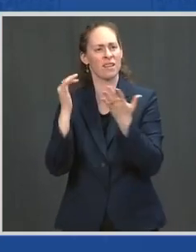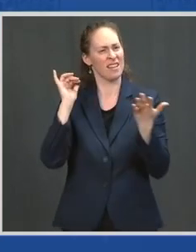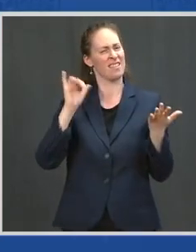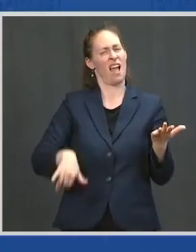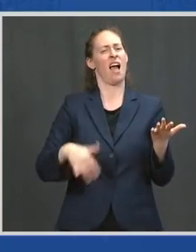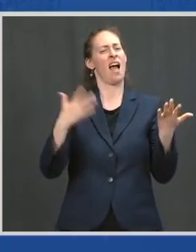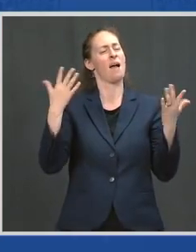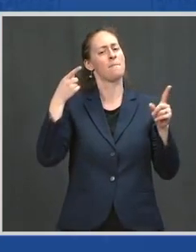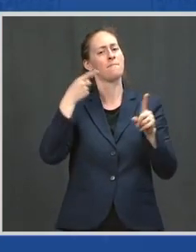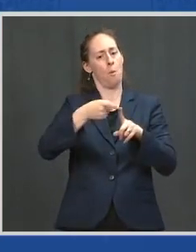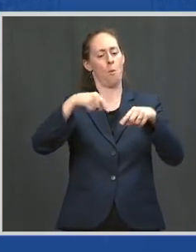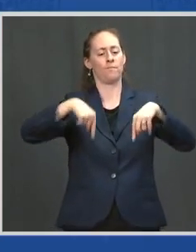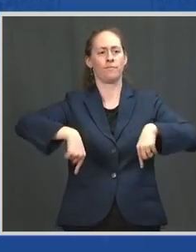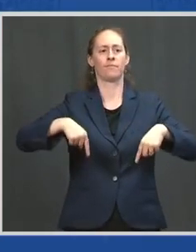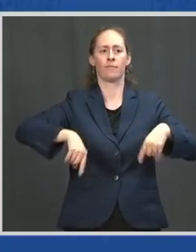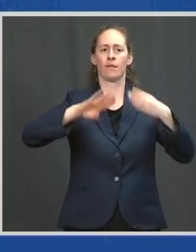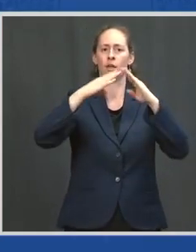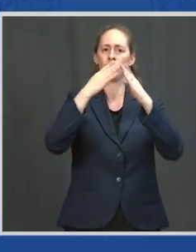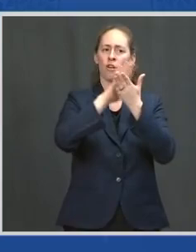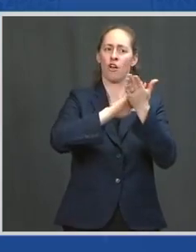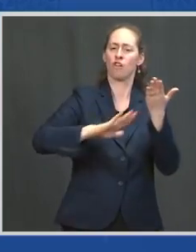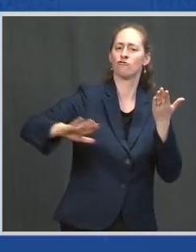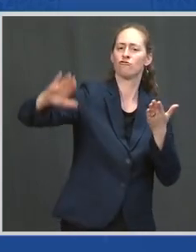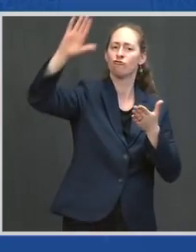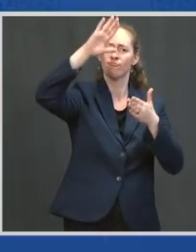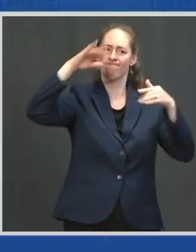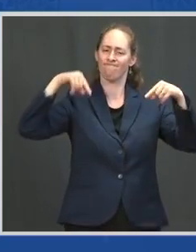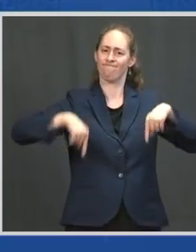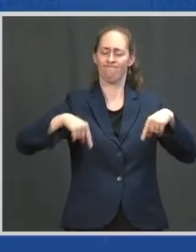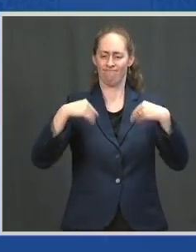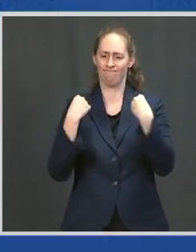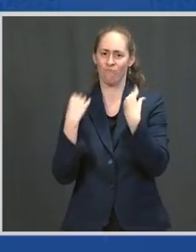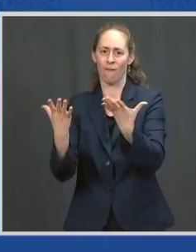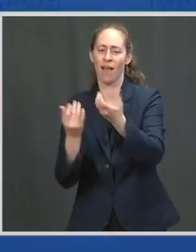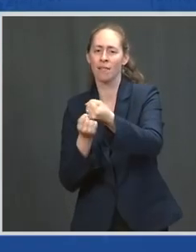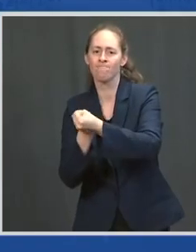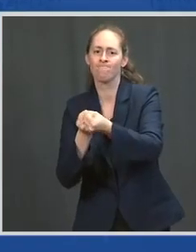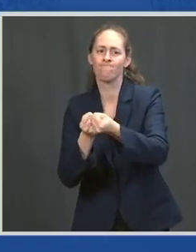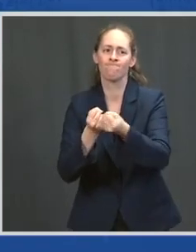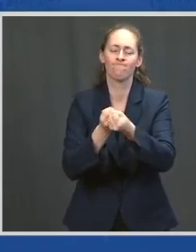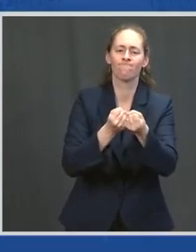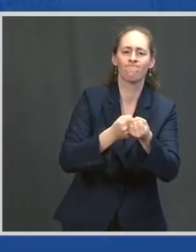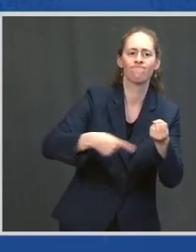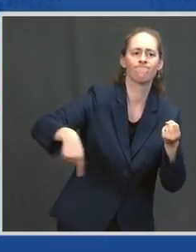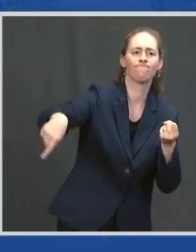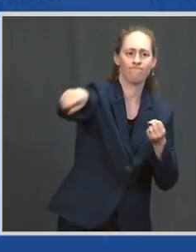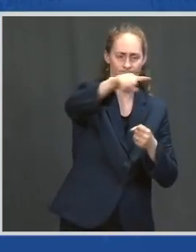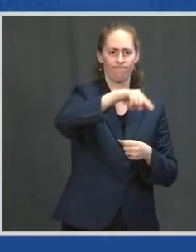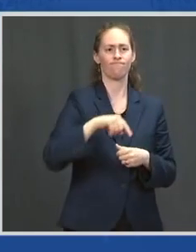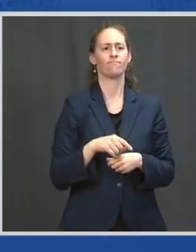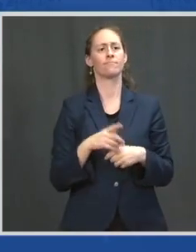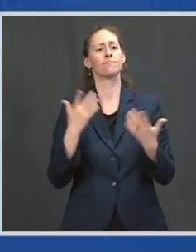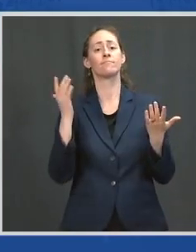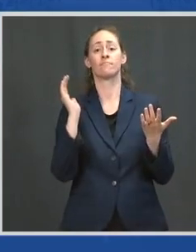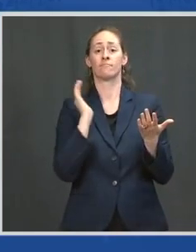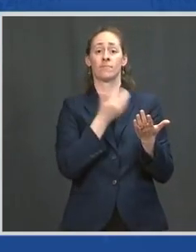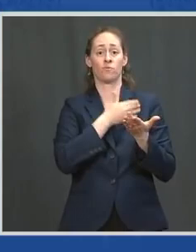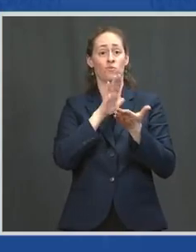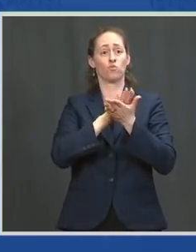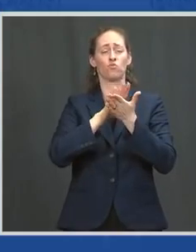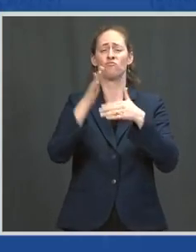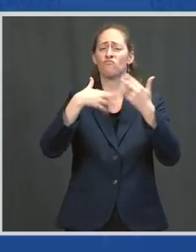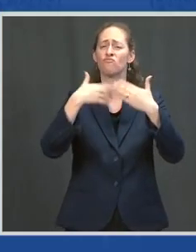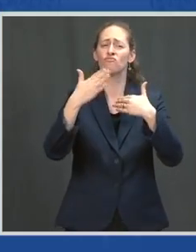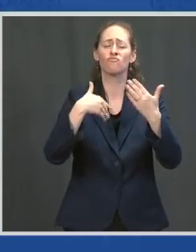like Tidewater give them. Our schools accept everyone, regardless of age or race